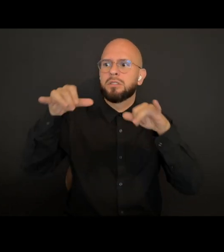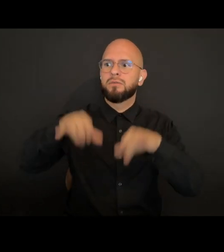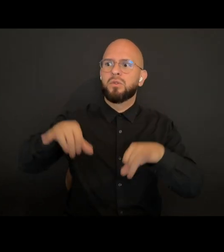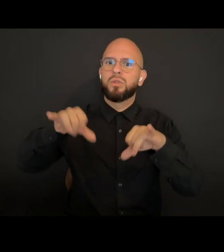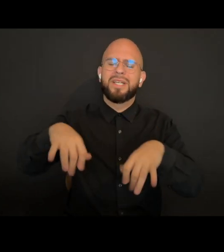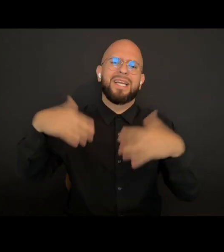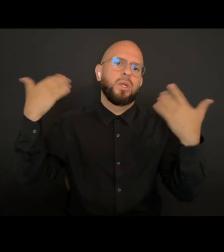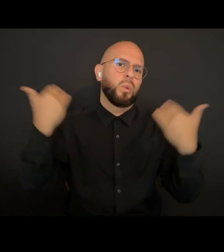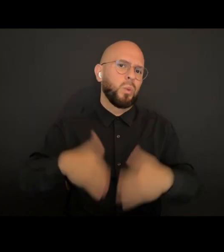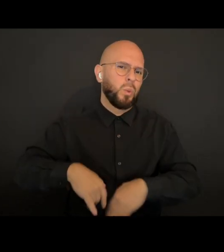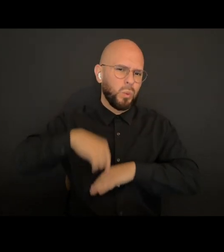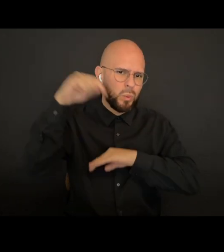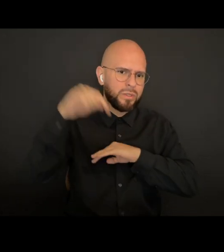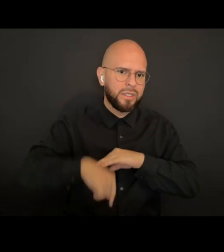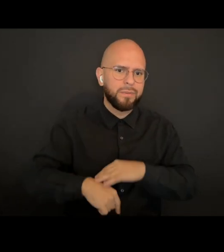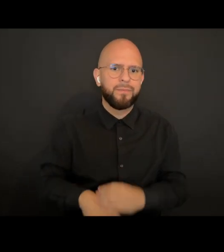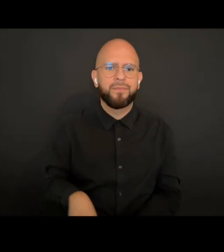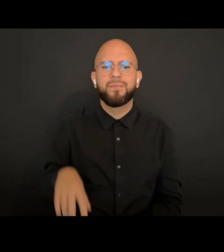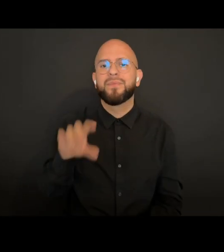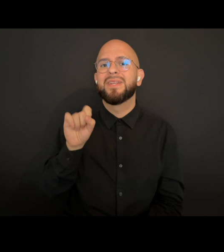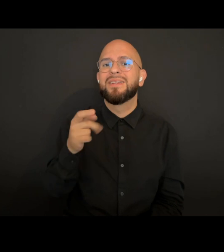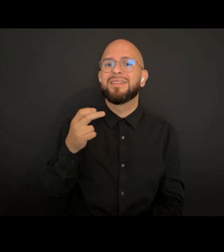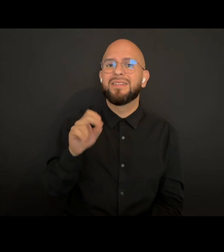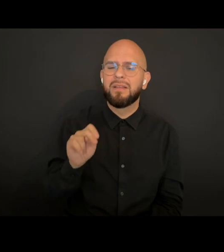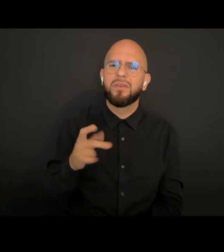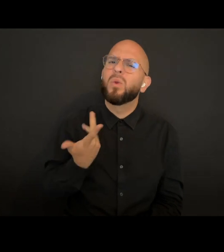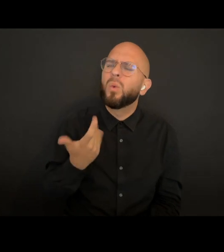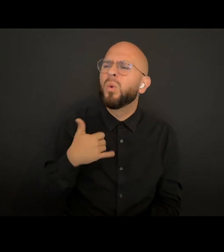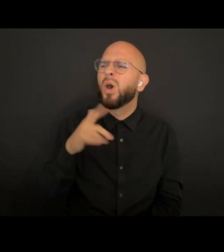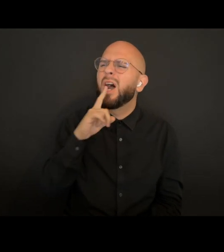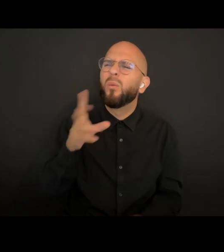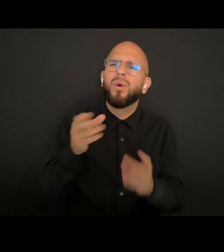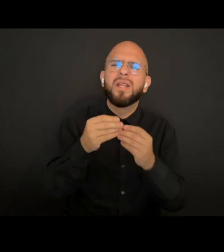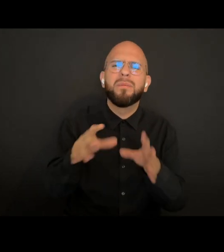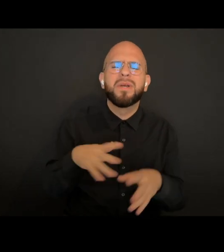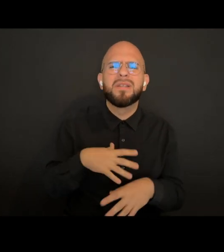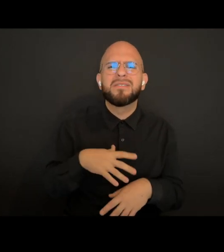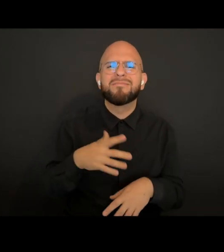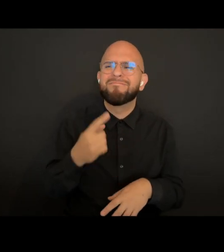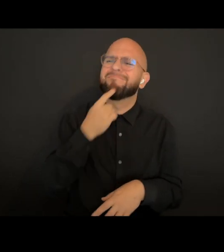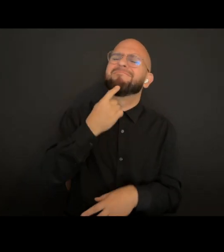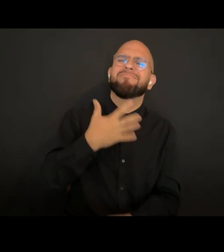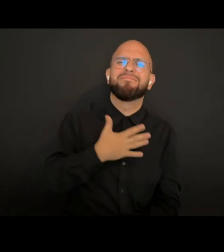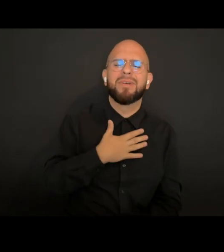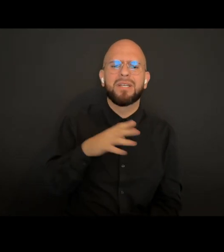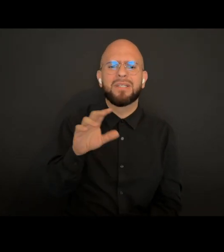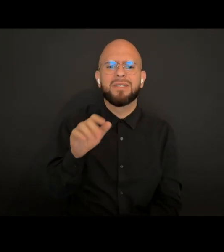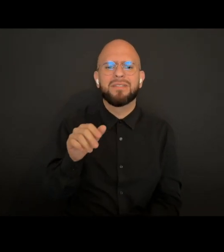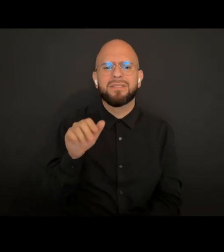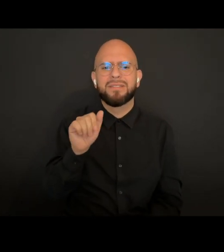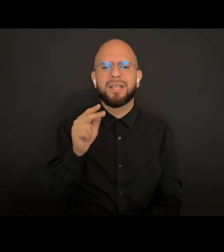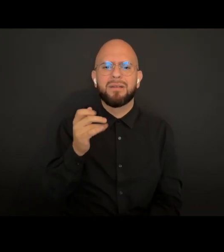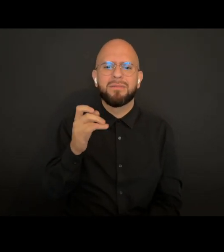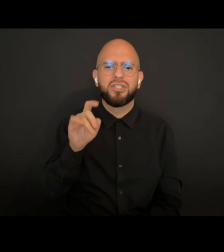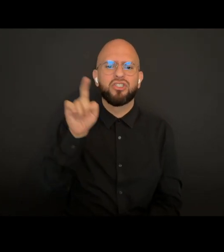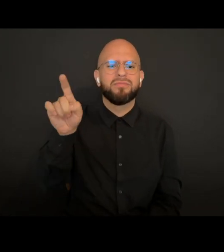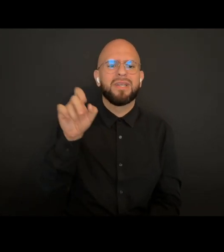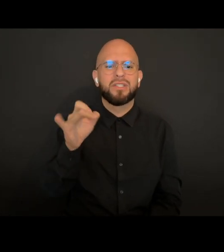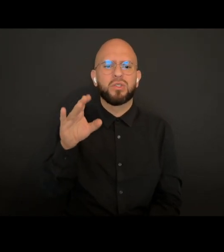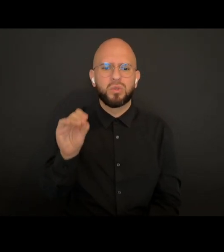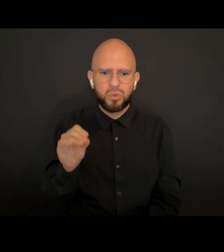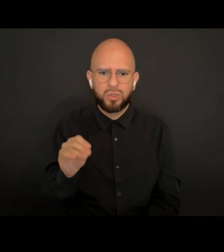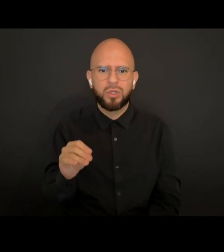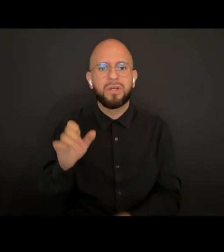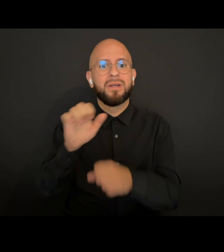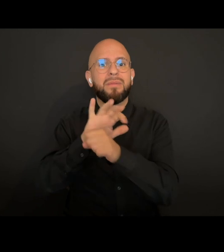routine can be profound. Well, I really do miss my animation at the studio. Pandemic happened